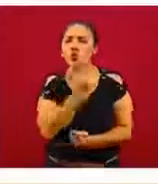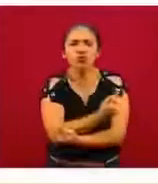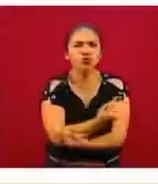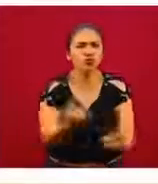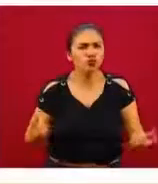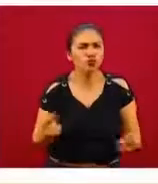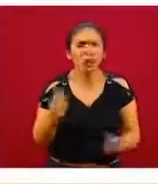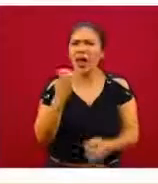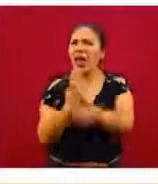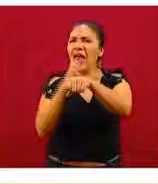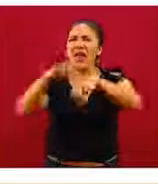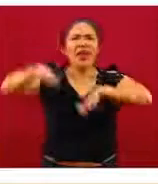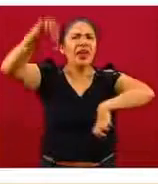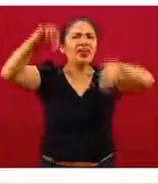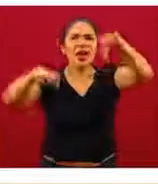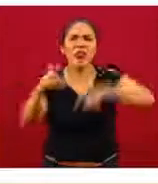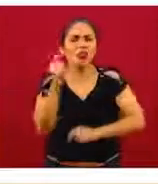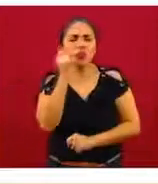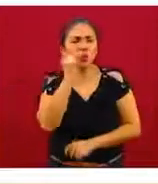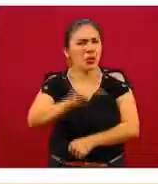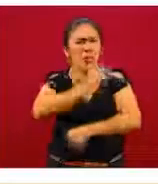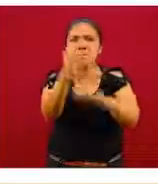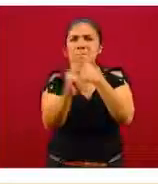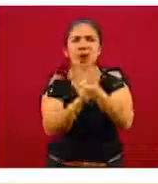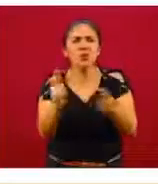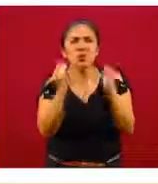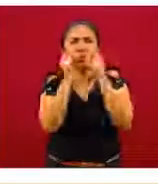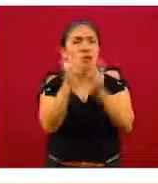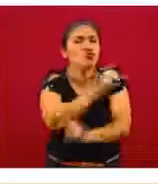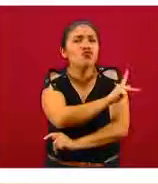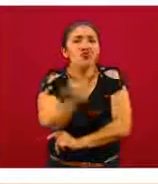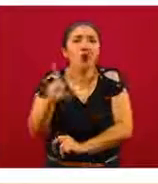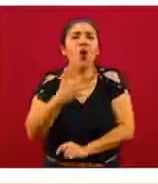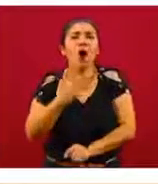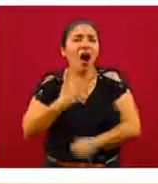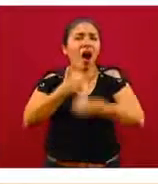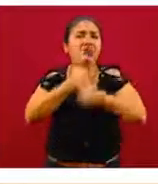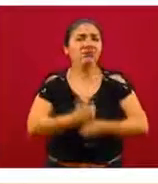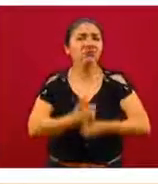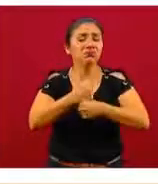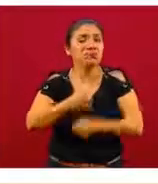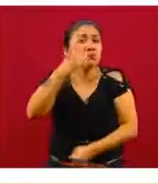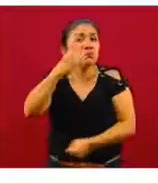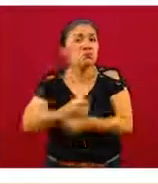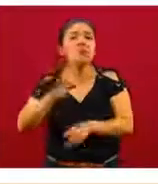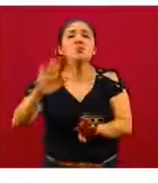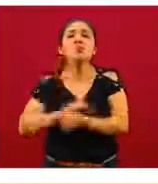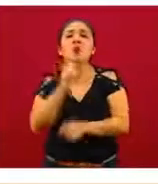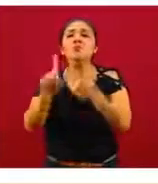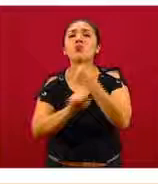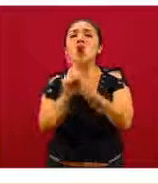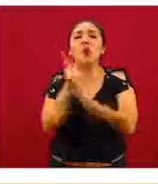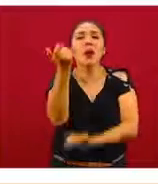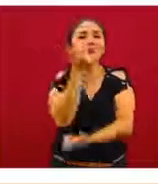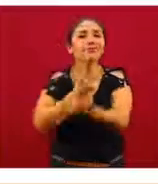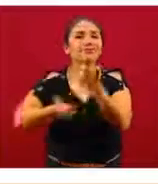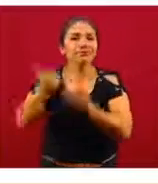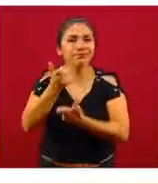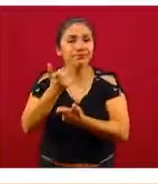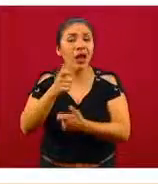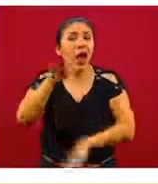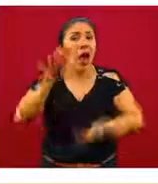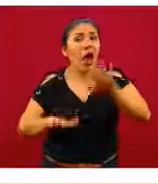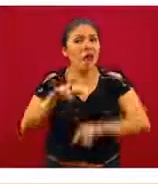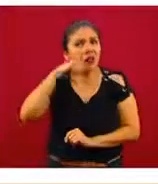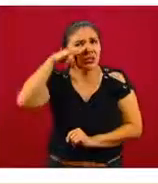all ages and in all countries are affected, in particular because of socioeconomic impacts, and